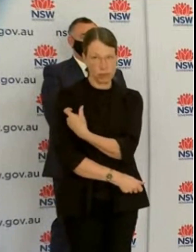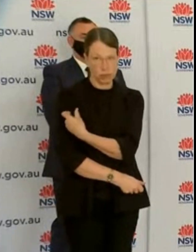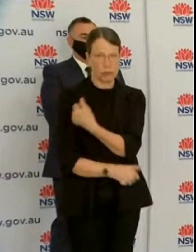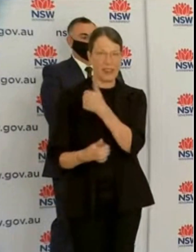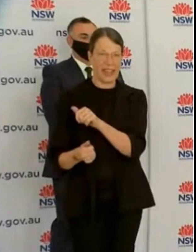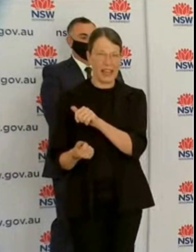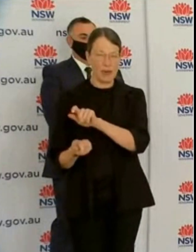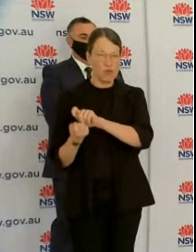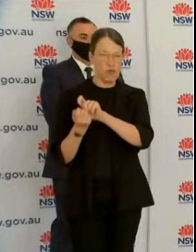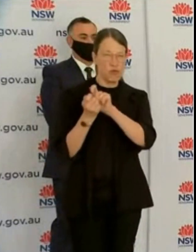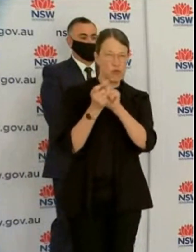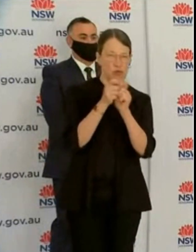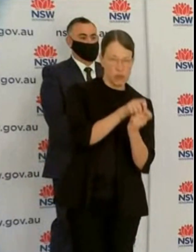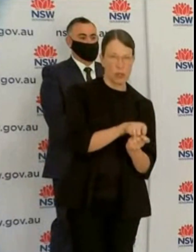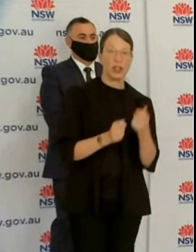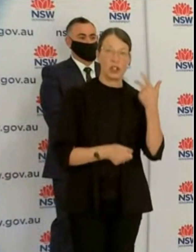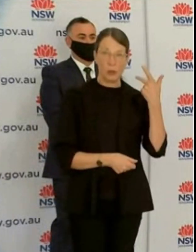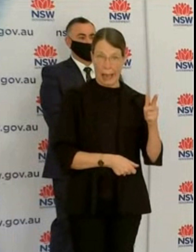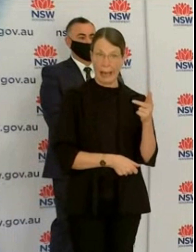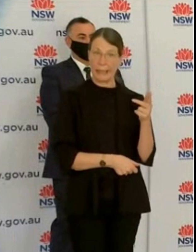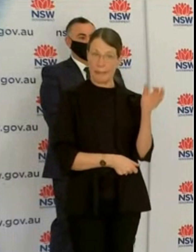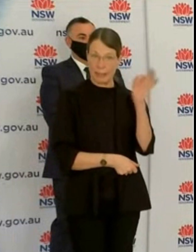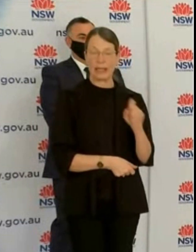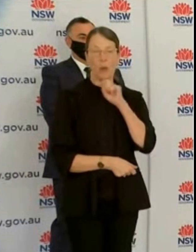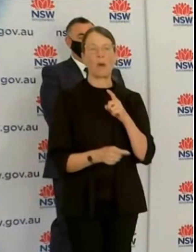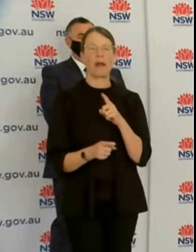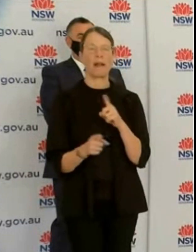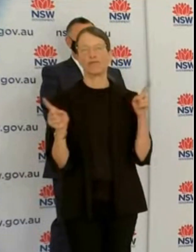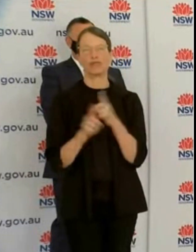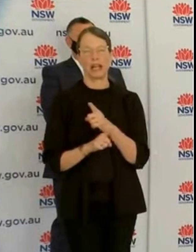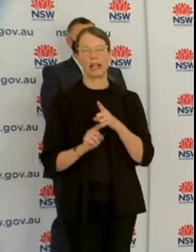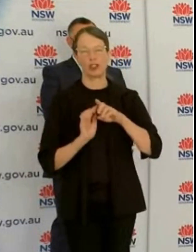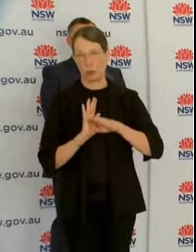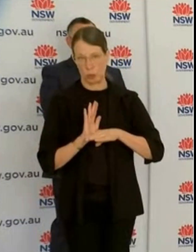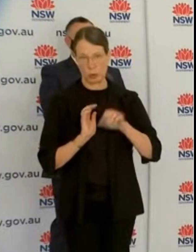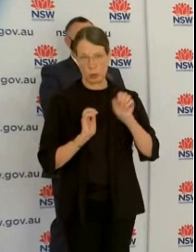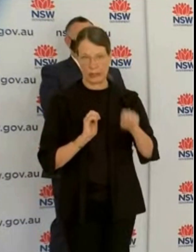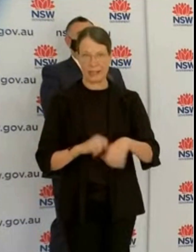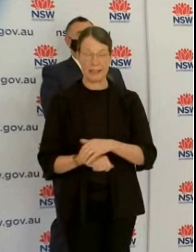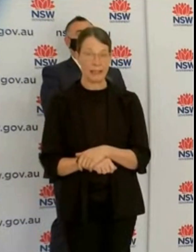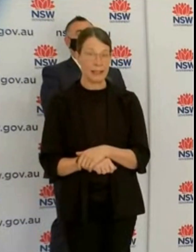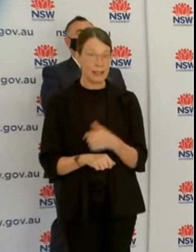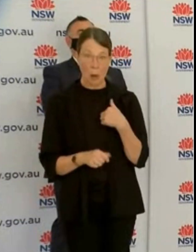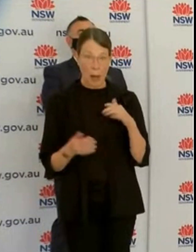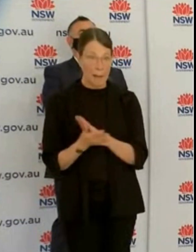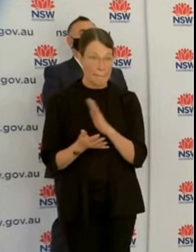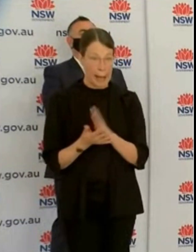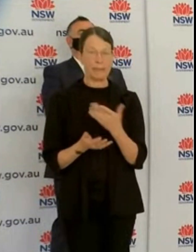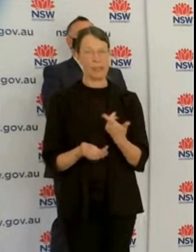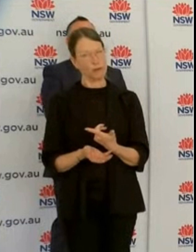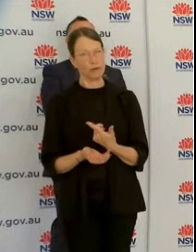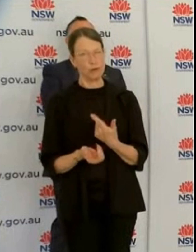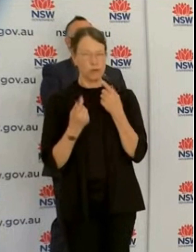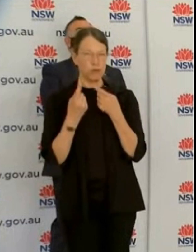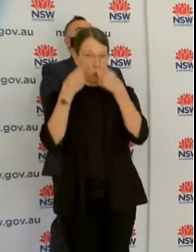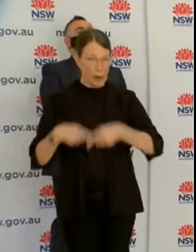draft papers that we're working on at the moment, and I'm pleased to show other states how that's possible, and we'll